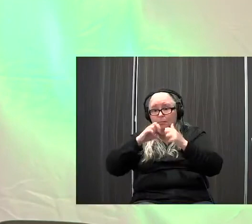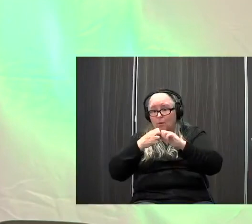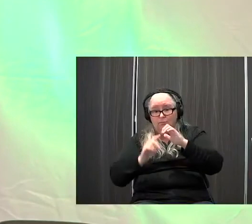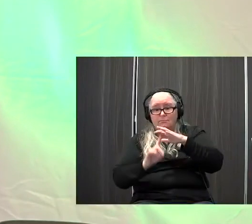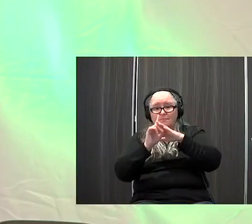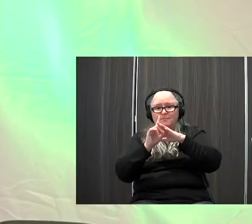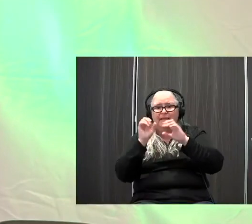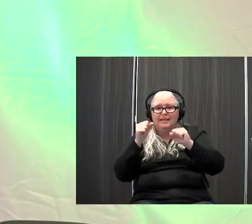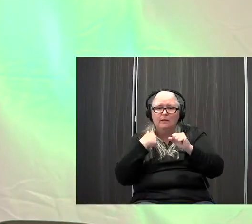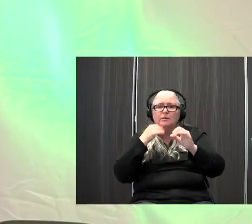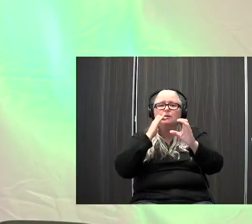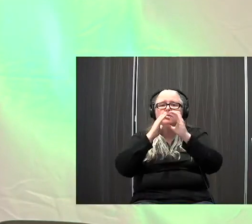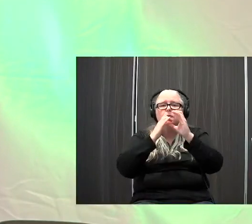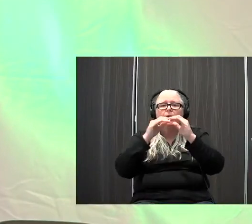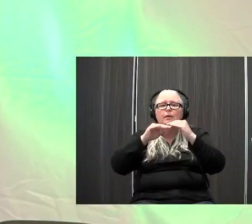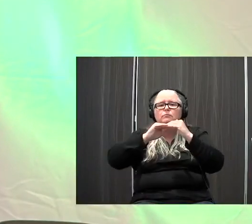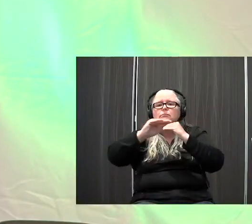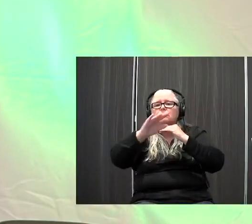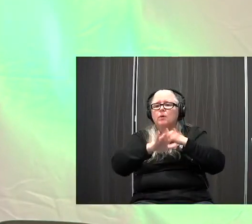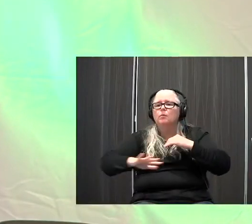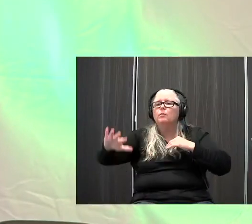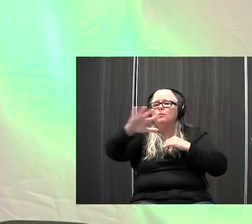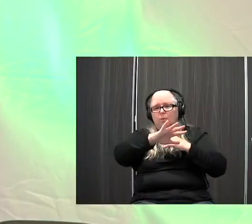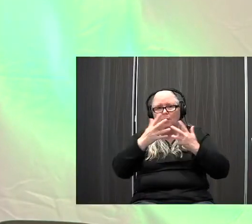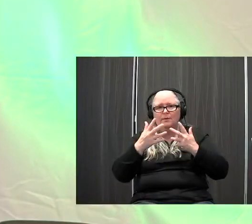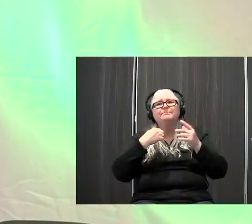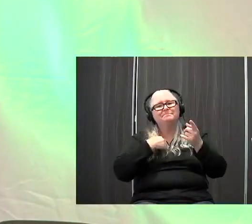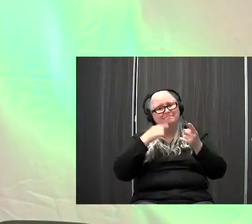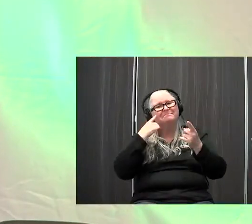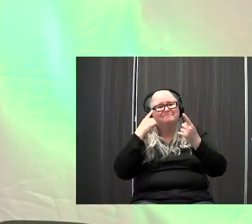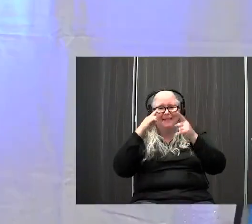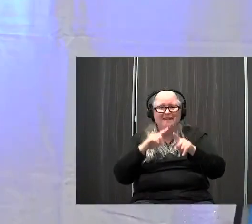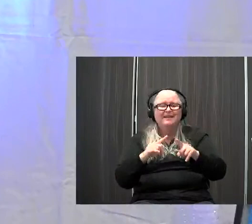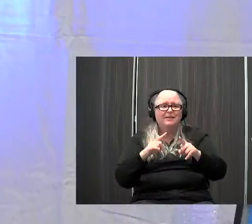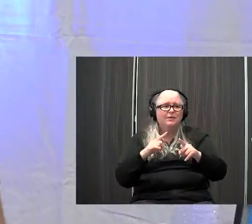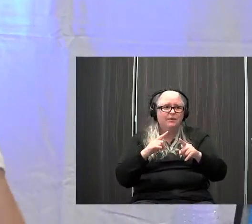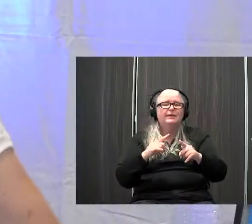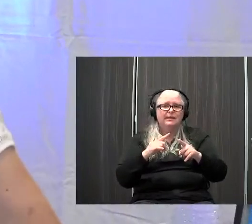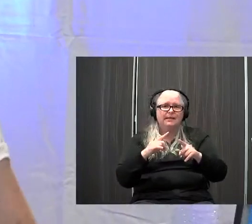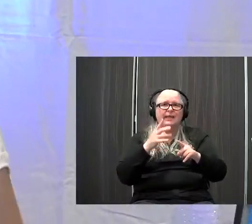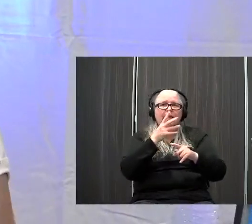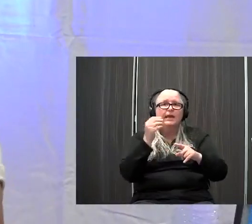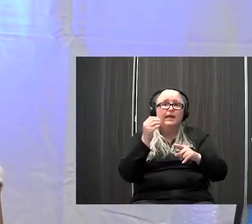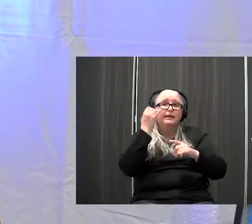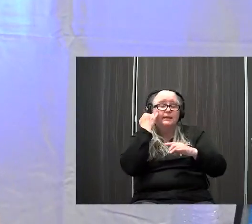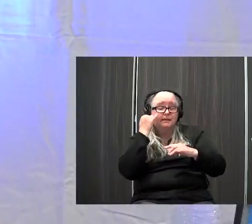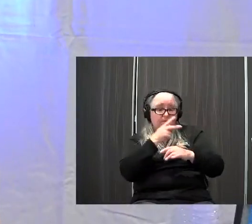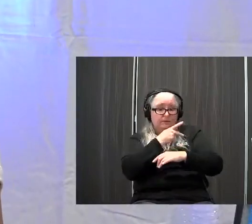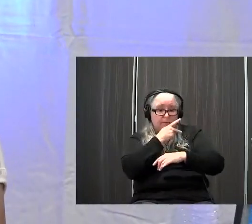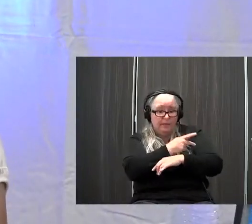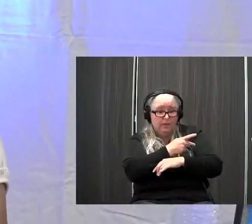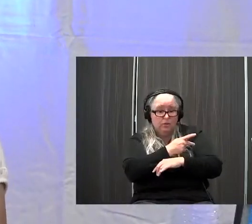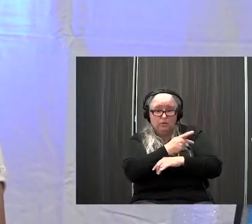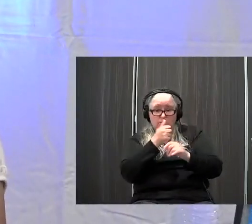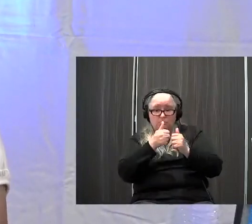of communication. Yeah, I would agree. And, just really kind of, if the patient is from far